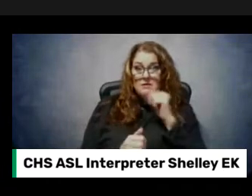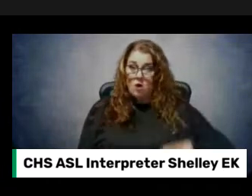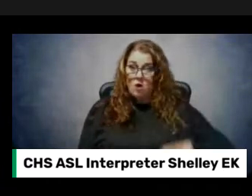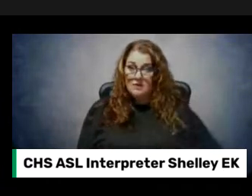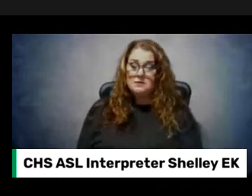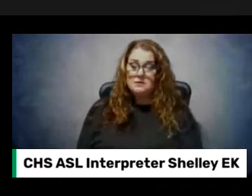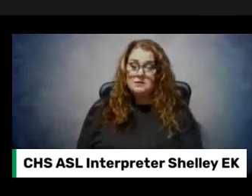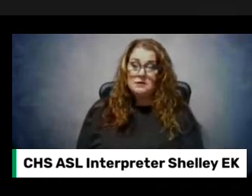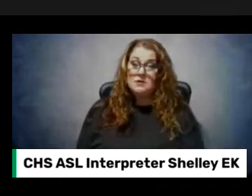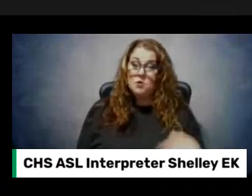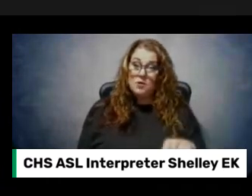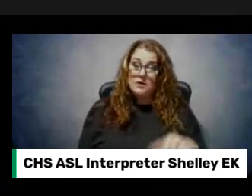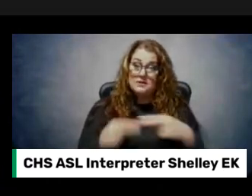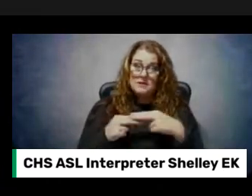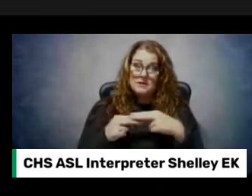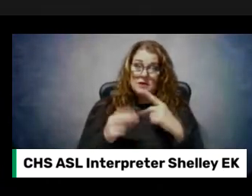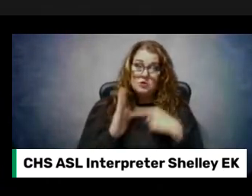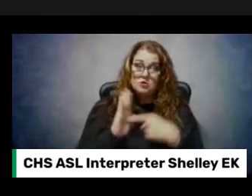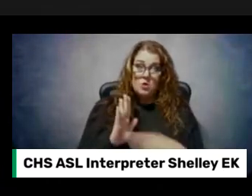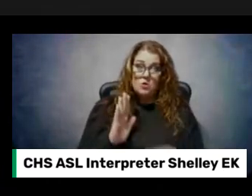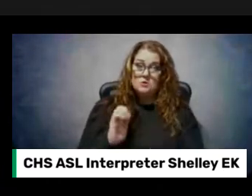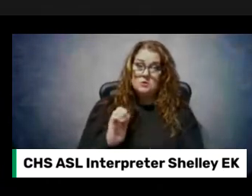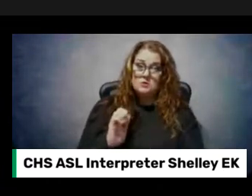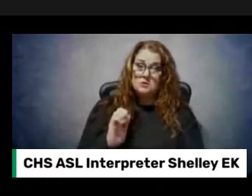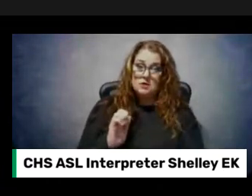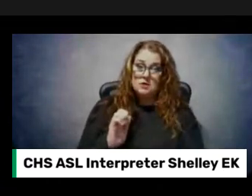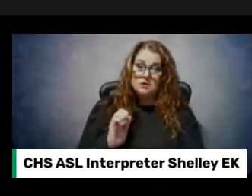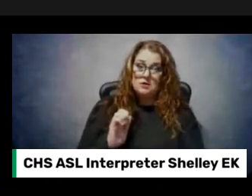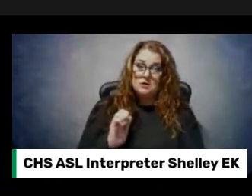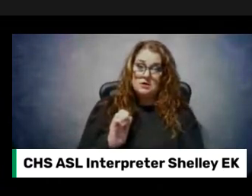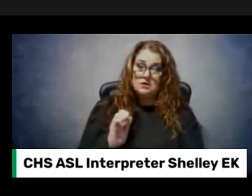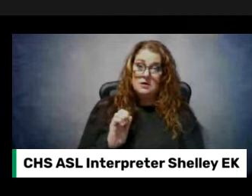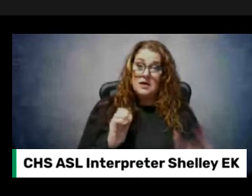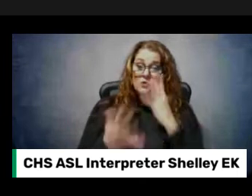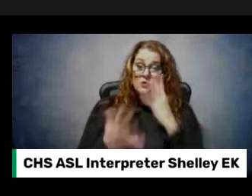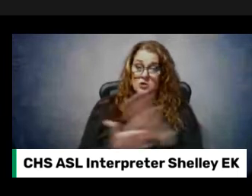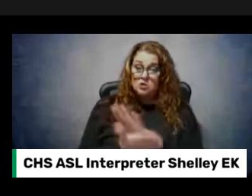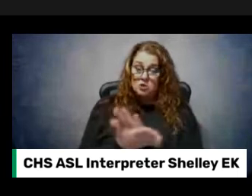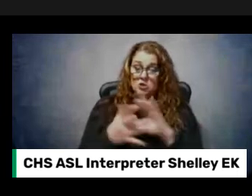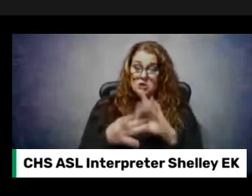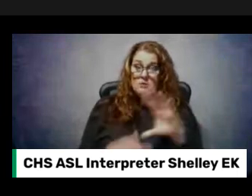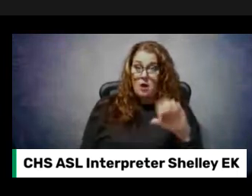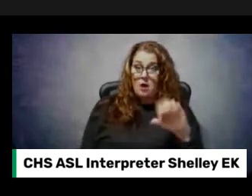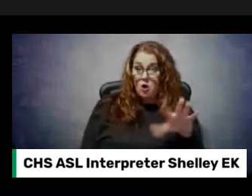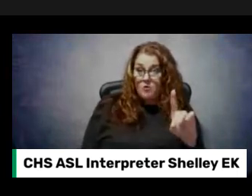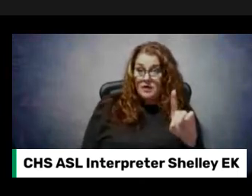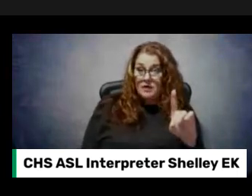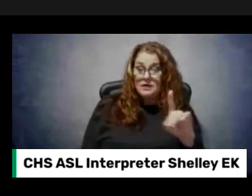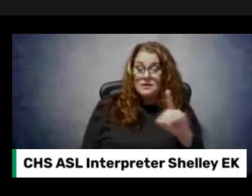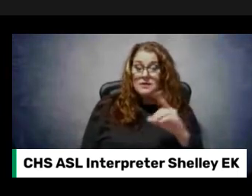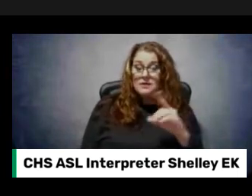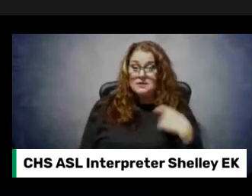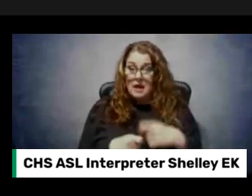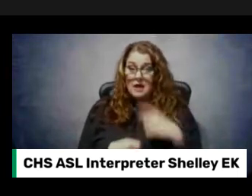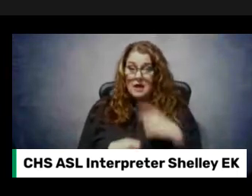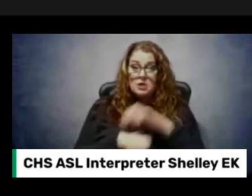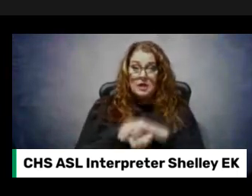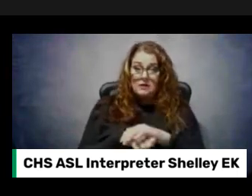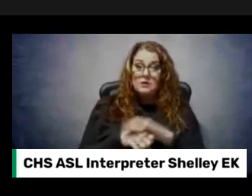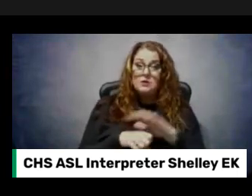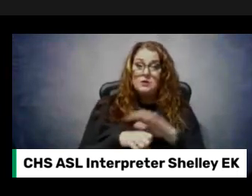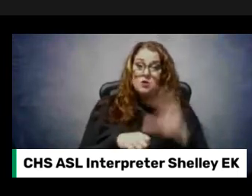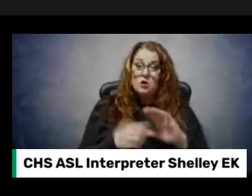slide just shows an information sheet about COVID in Spanish and English that the Chicago